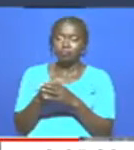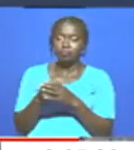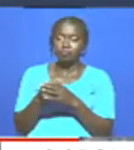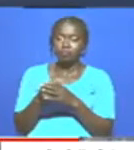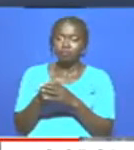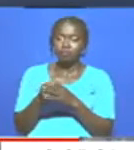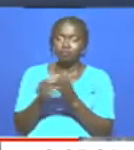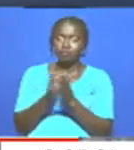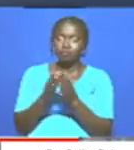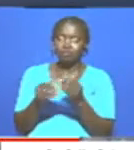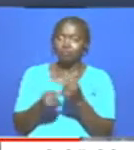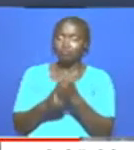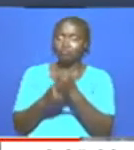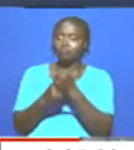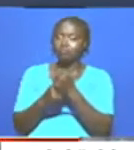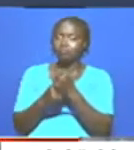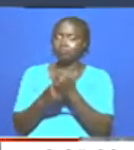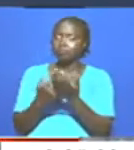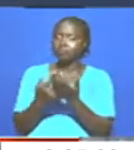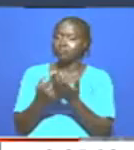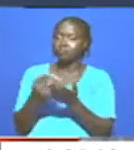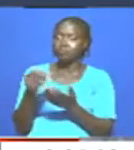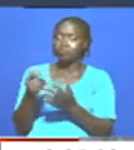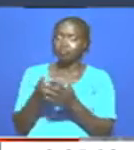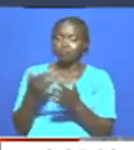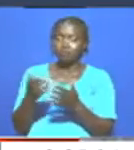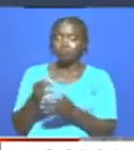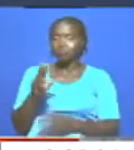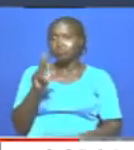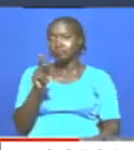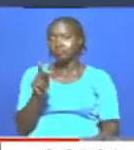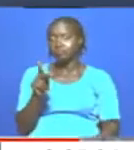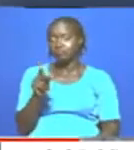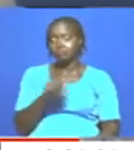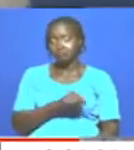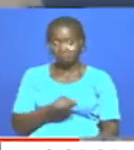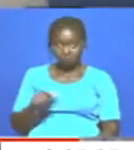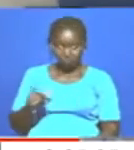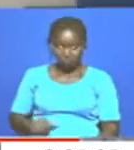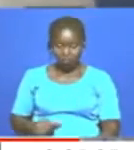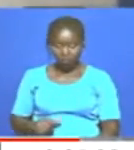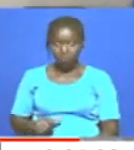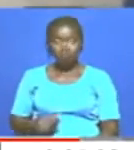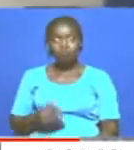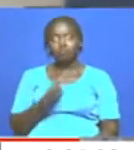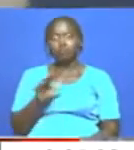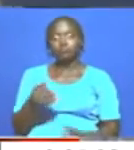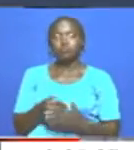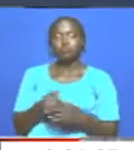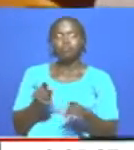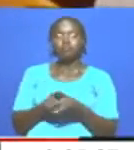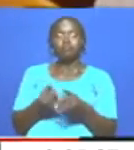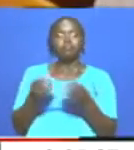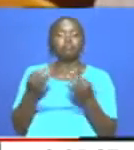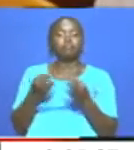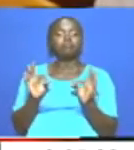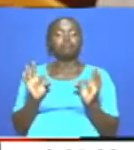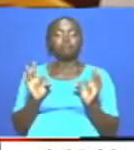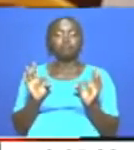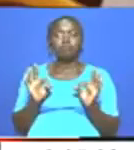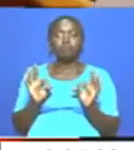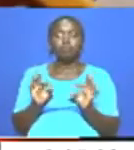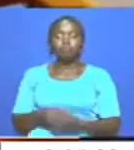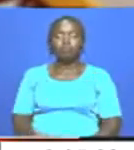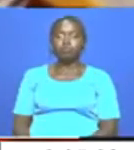over geographies. They can move from here to UK or to China and arrive there when they are still fresh and safe. The